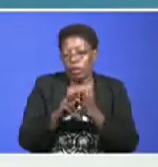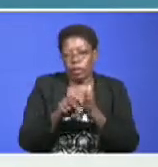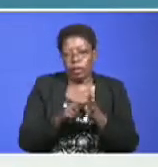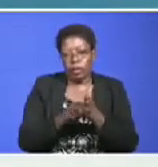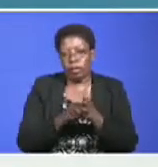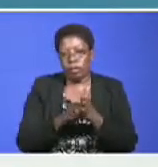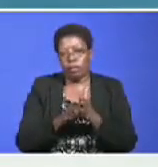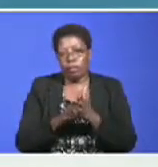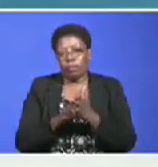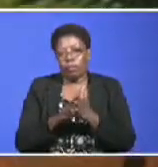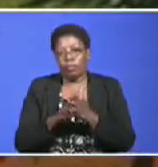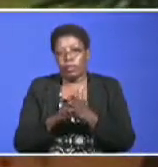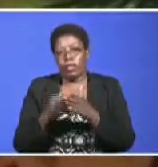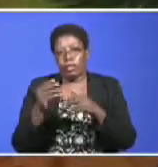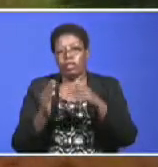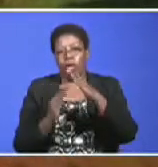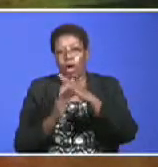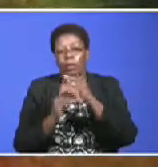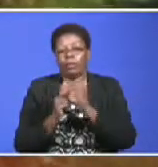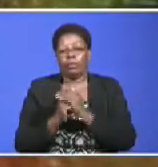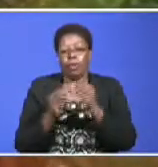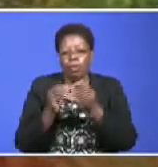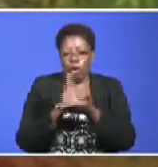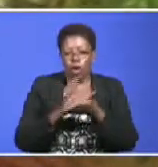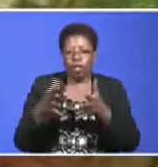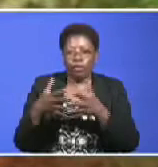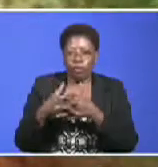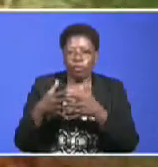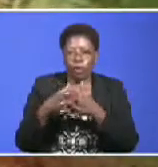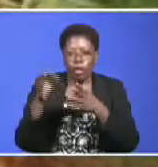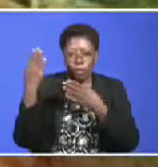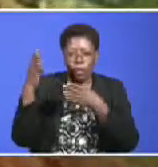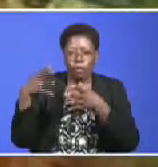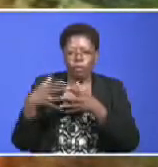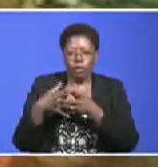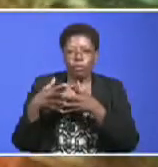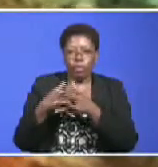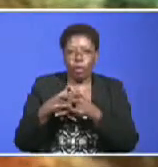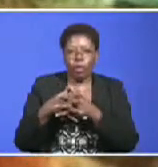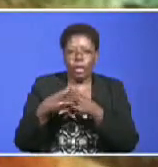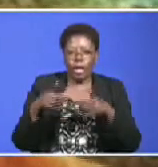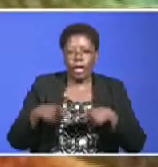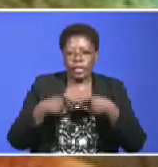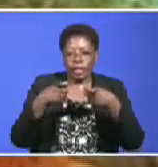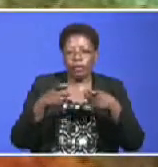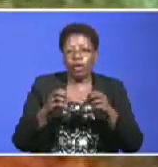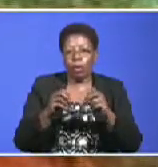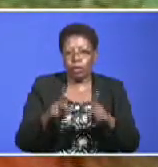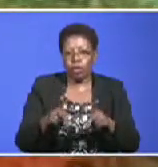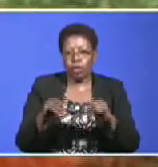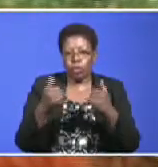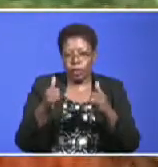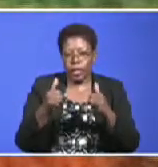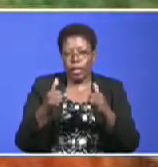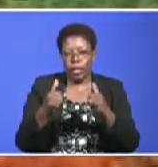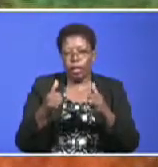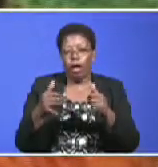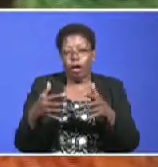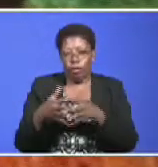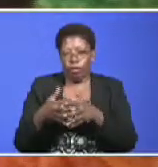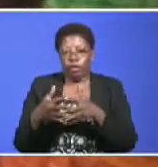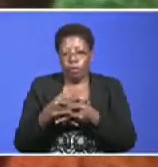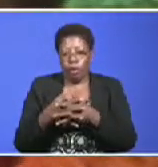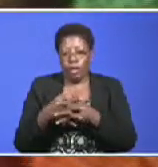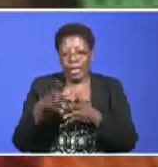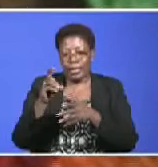has been second to none. In more college football news, another Bahamian football player has been awarded the opportunity to play collegiate football at